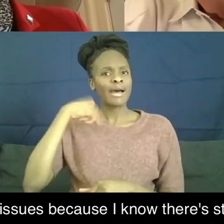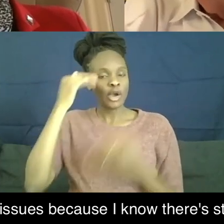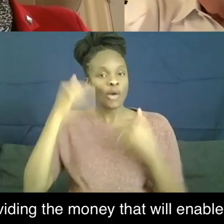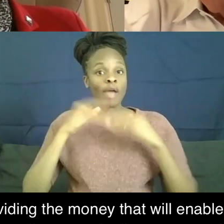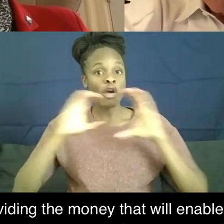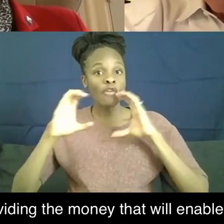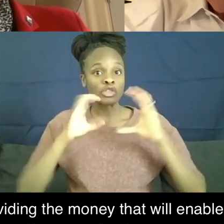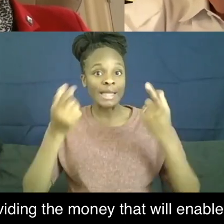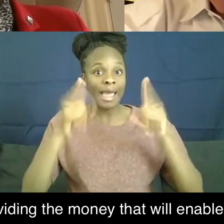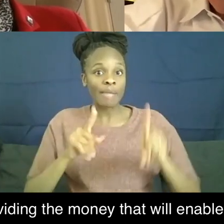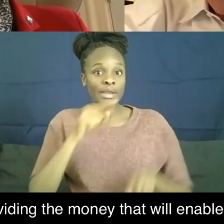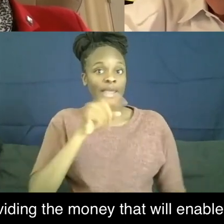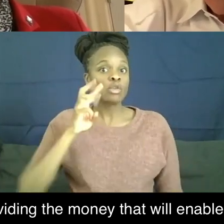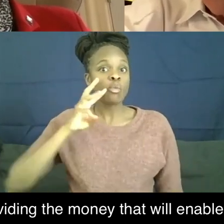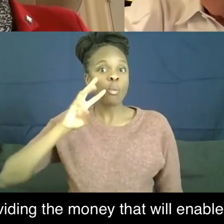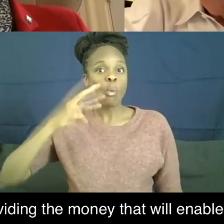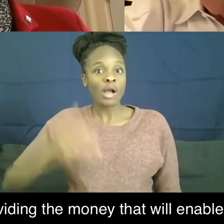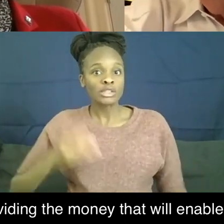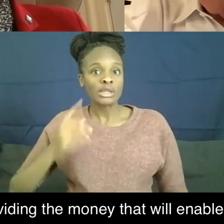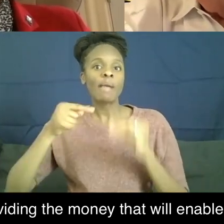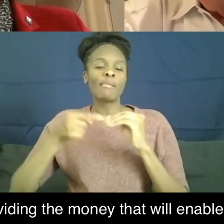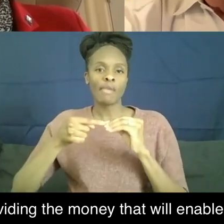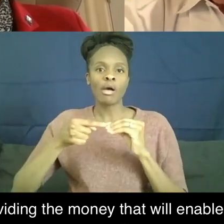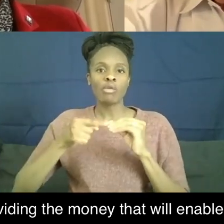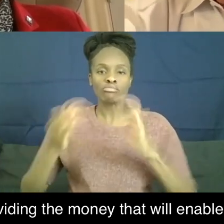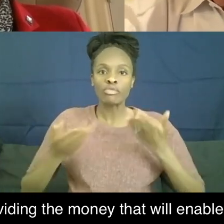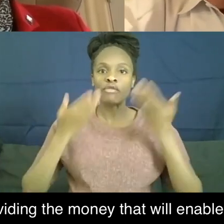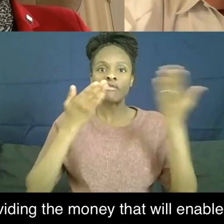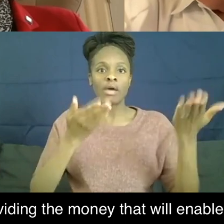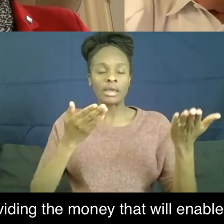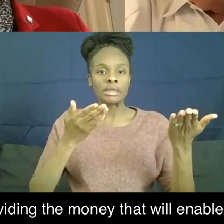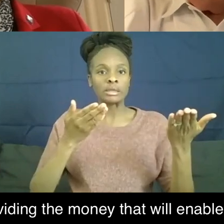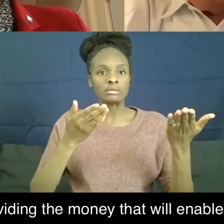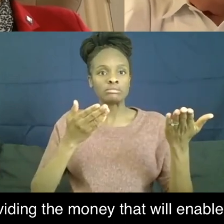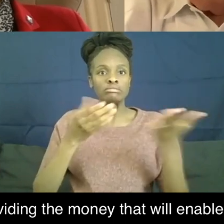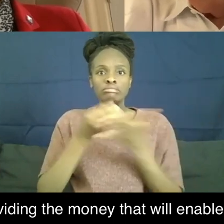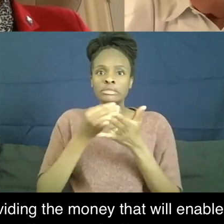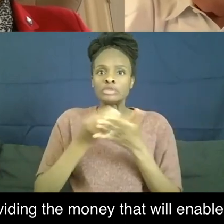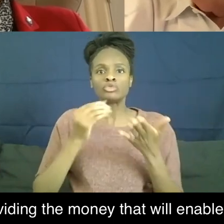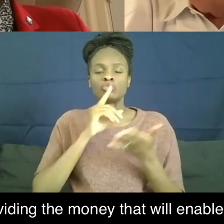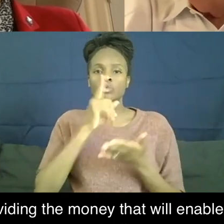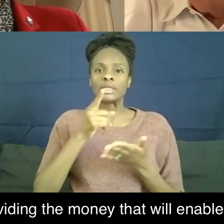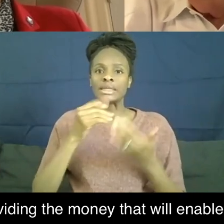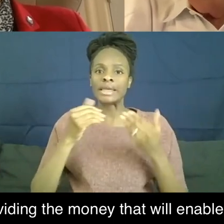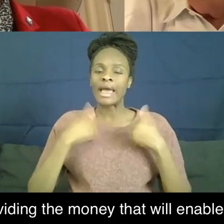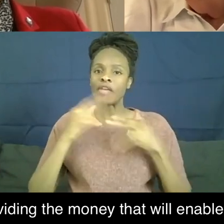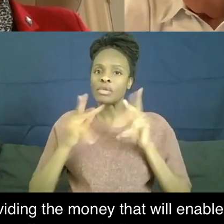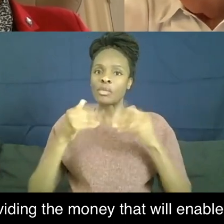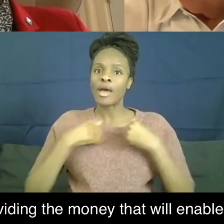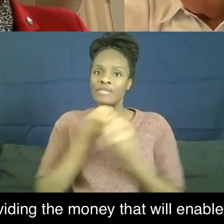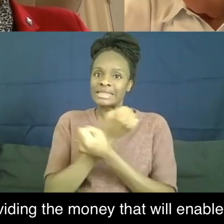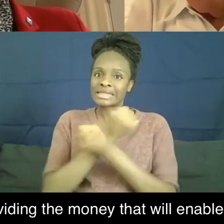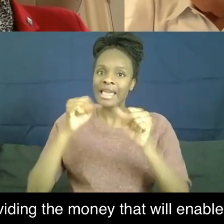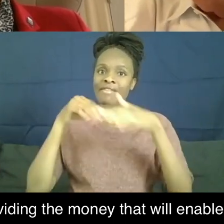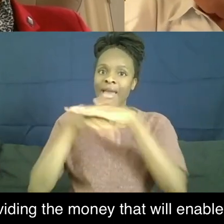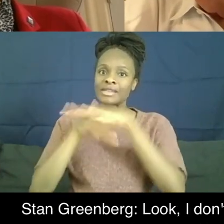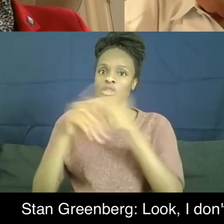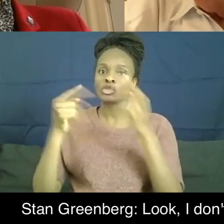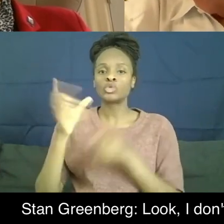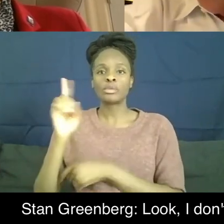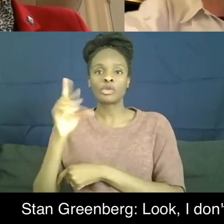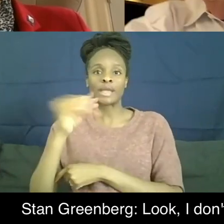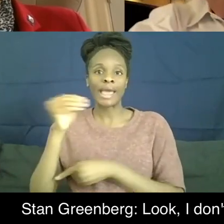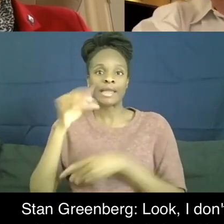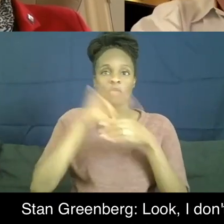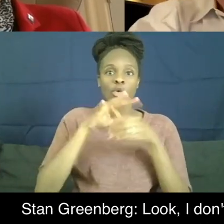about providing the money that will enable people to have safe access to democracy and to voting. Hmm.